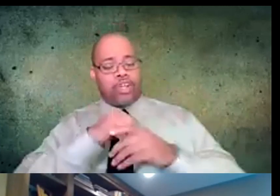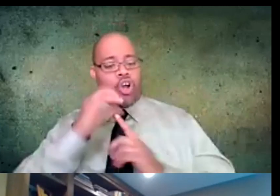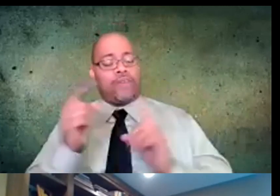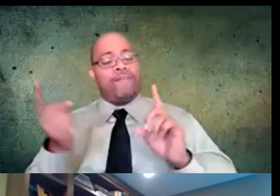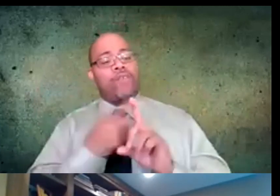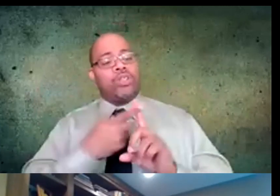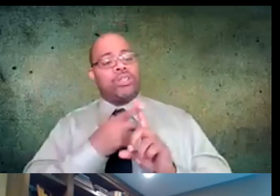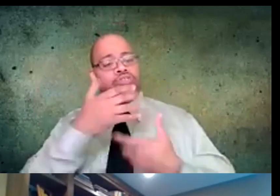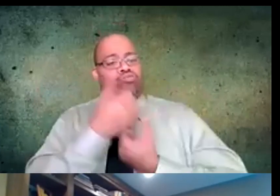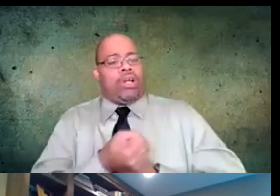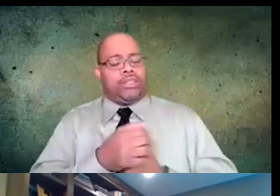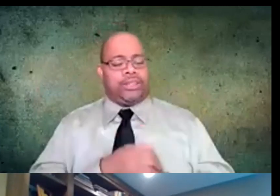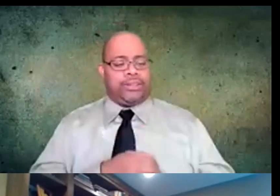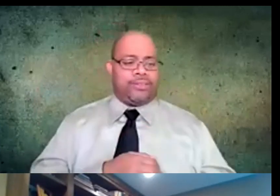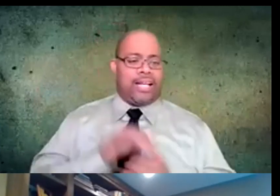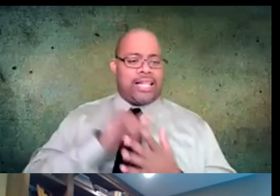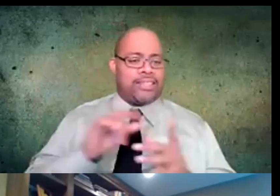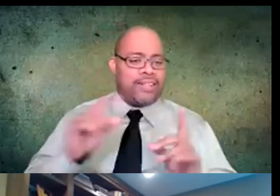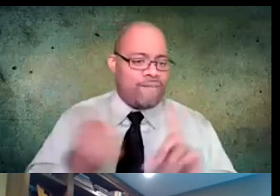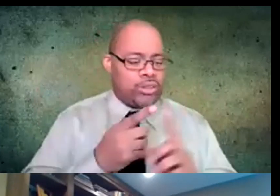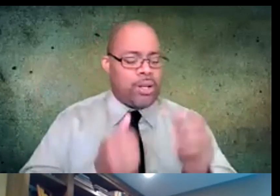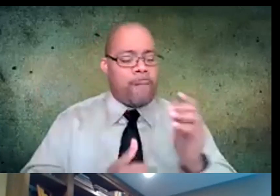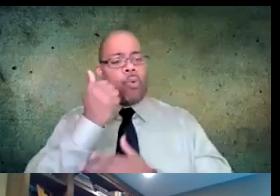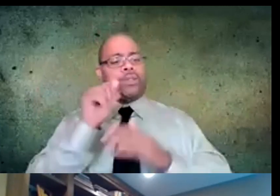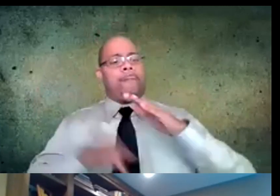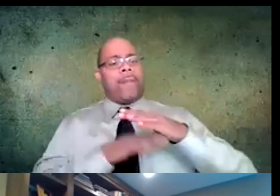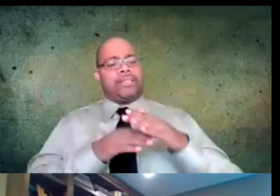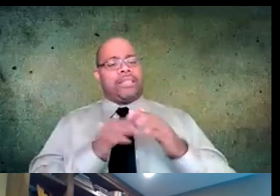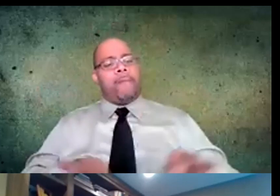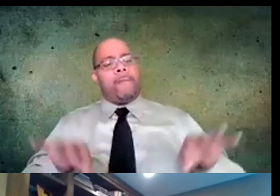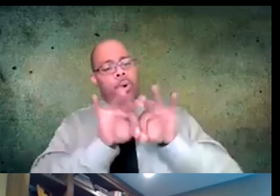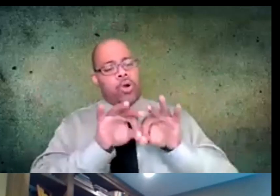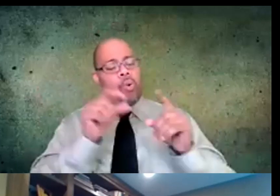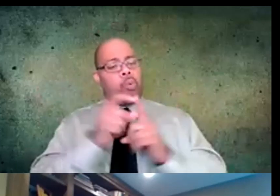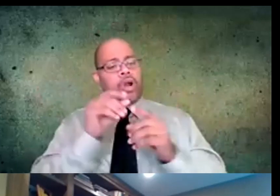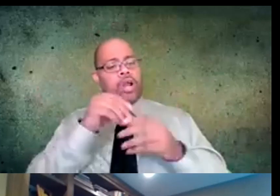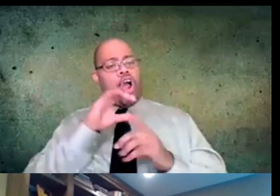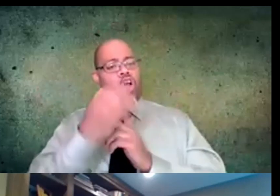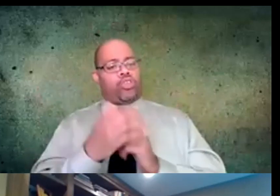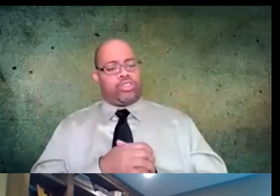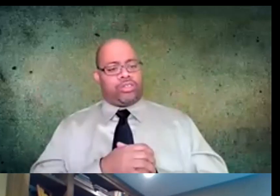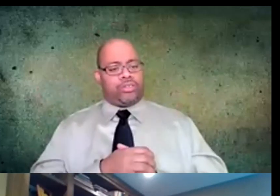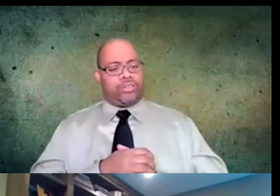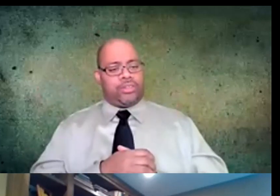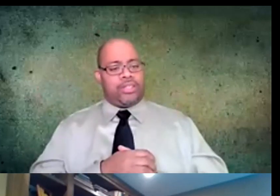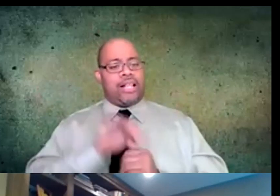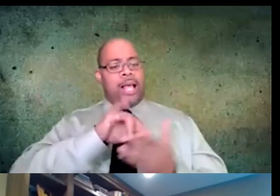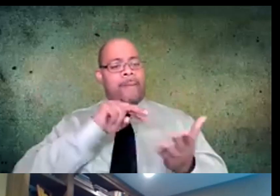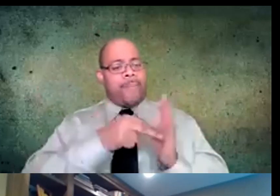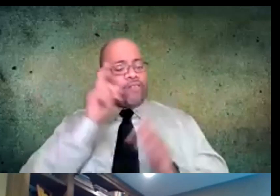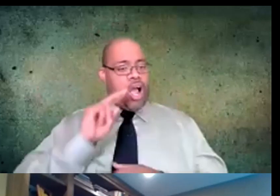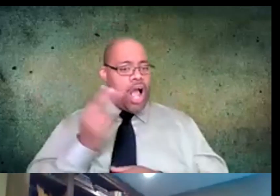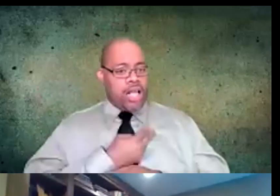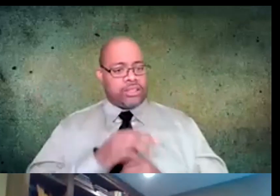is trust. That's the first and the most fundamentally important word in our culture. That means for